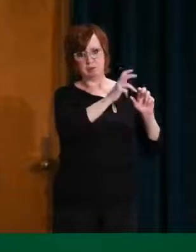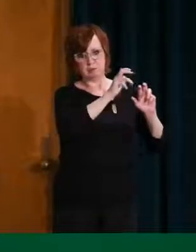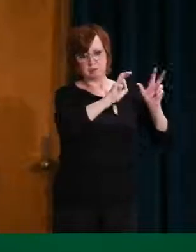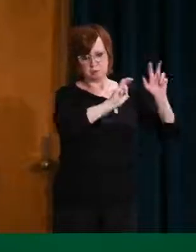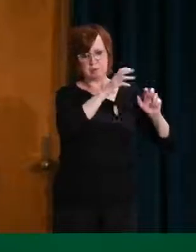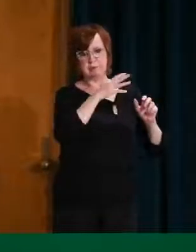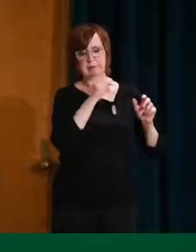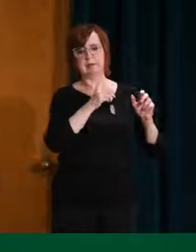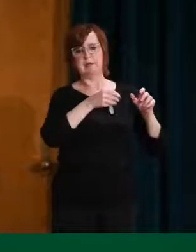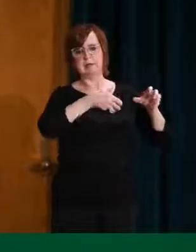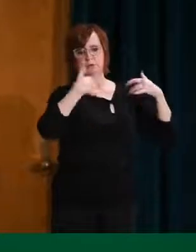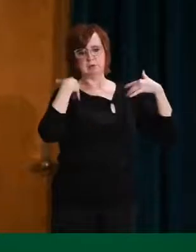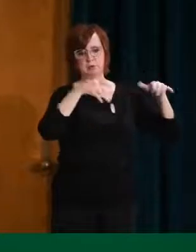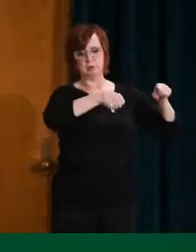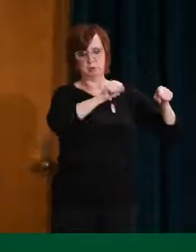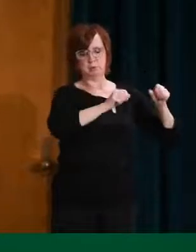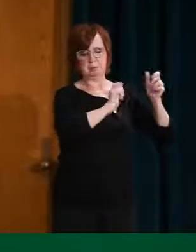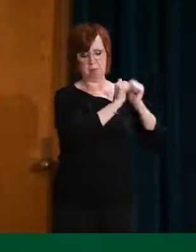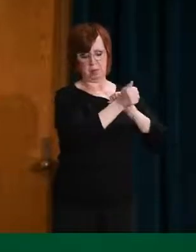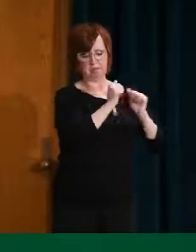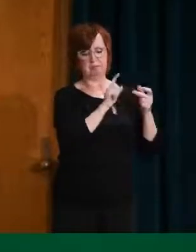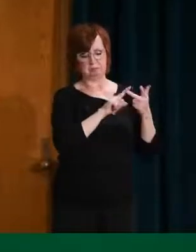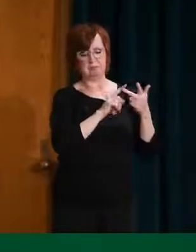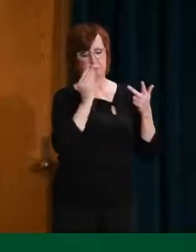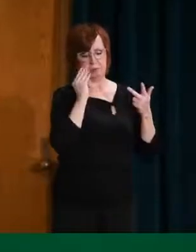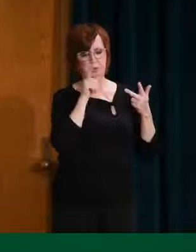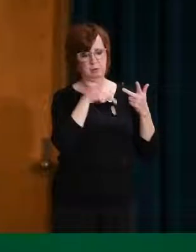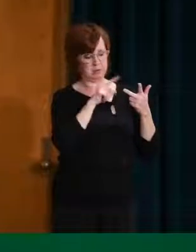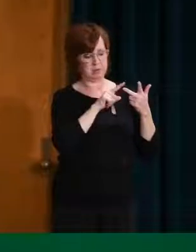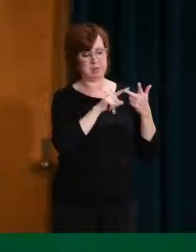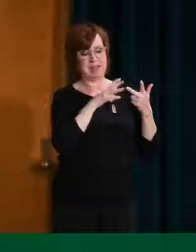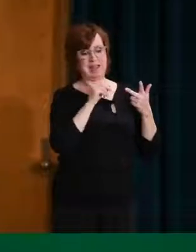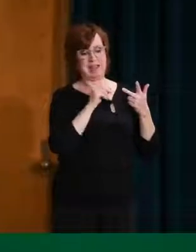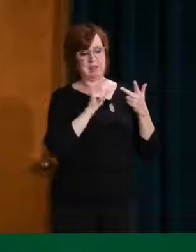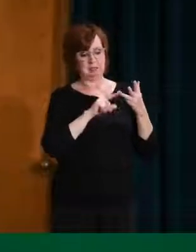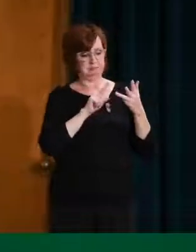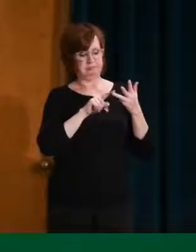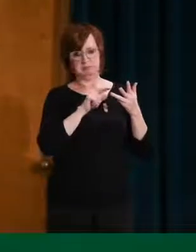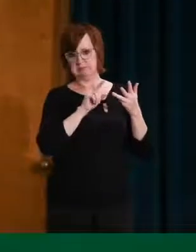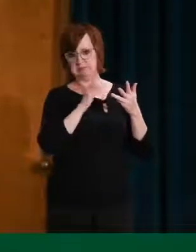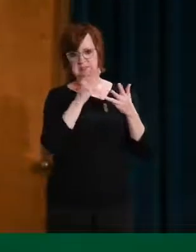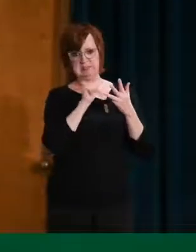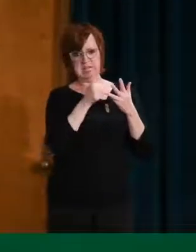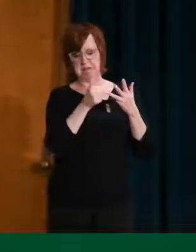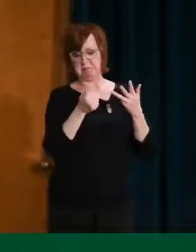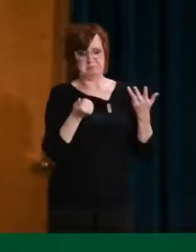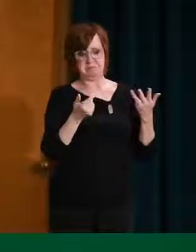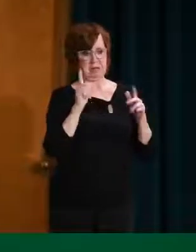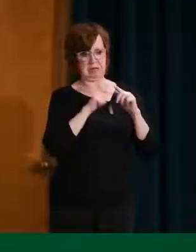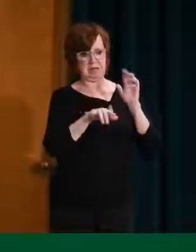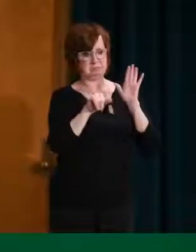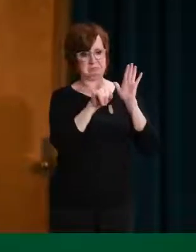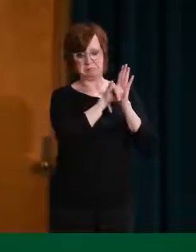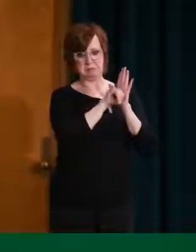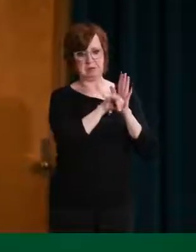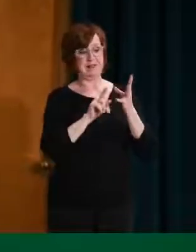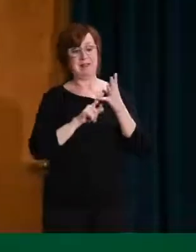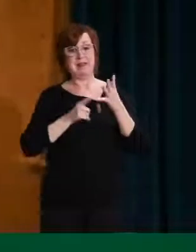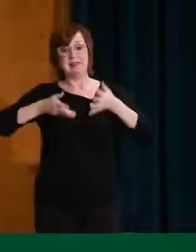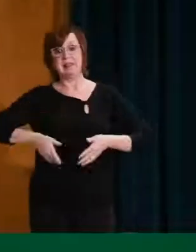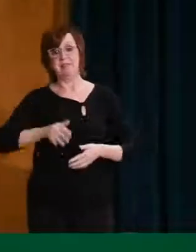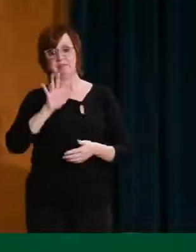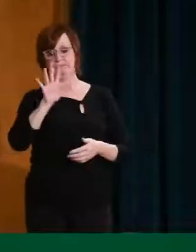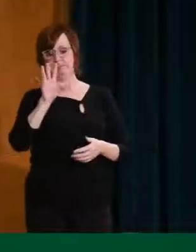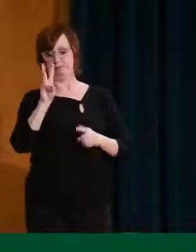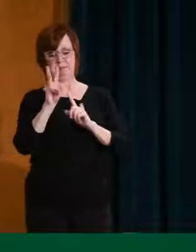were where no known exposures were found, so local transmission, and the 56 are pending. So in some cases, it's just